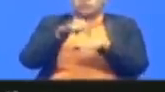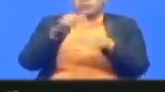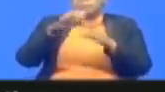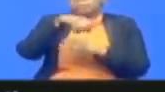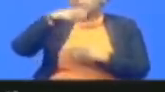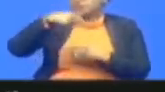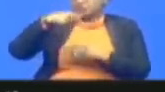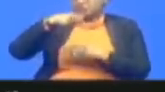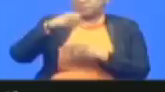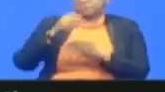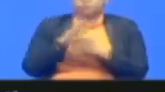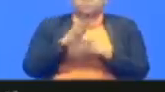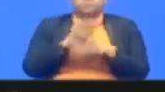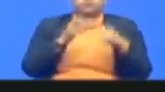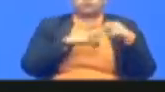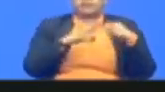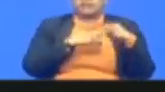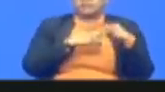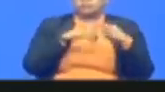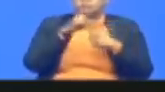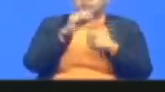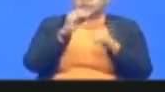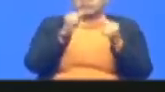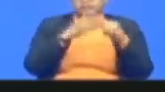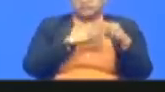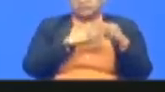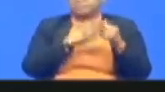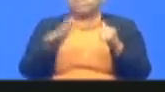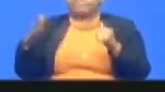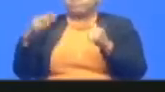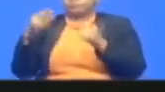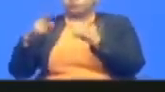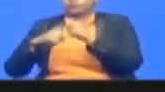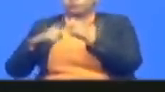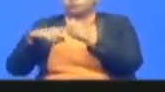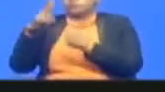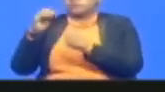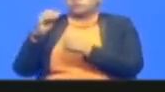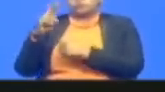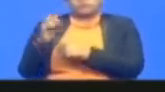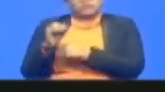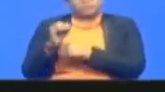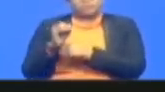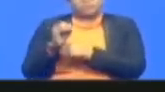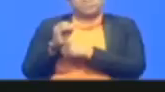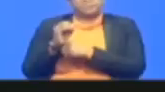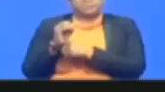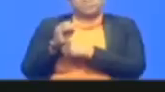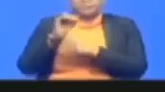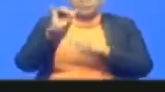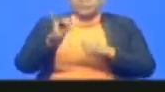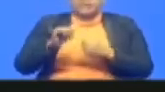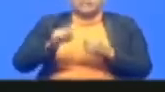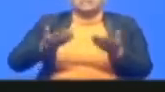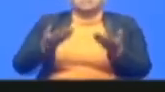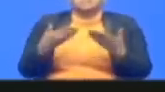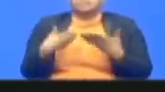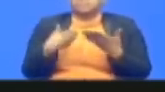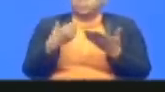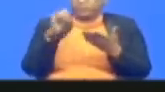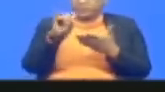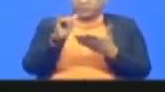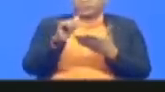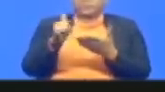running between July 2019 and June 2020. Well, as you've heard, this comes even as uncertainty hangs over